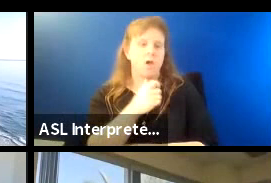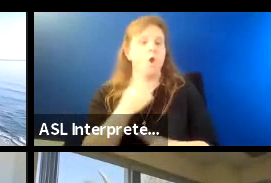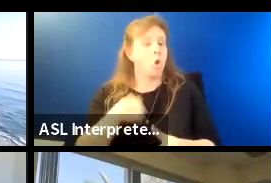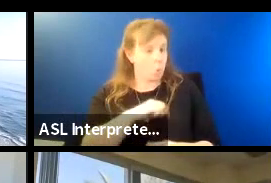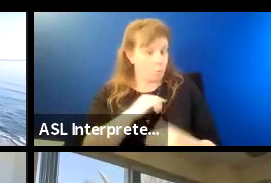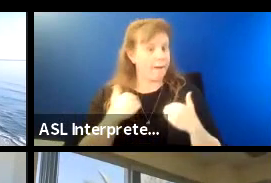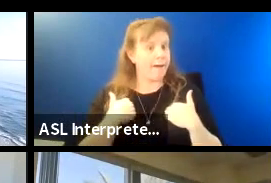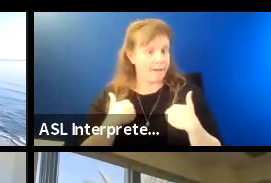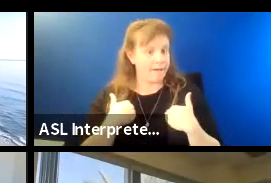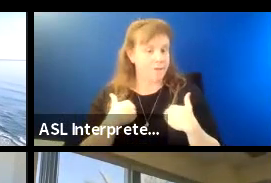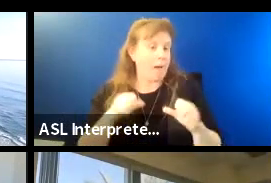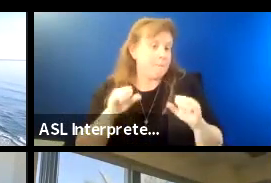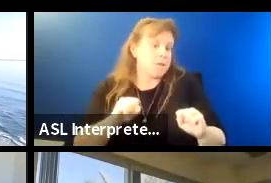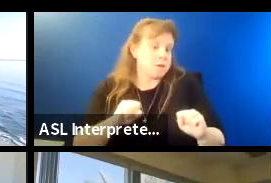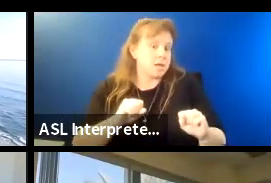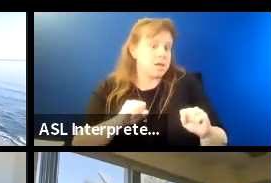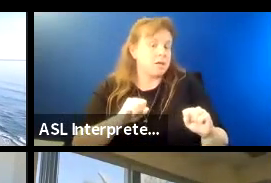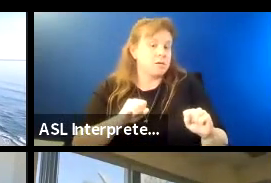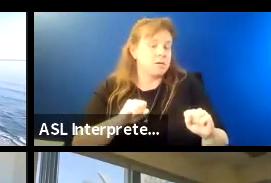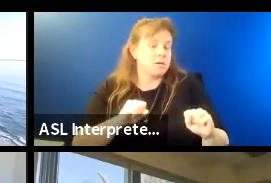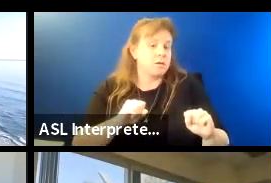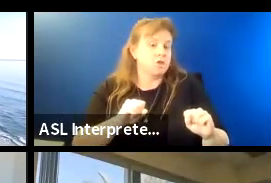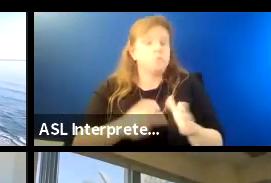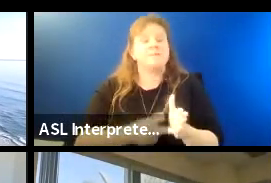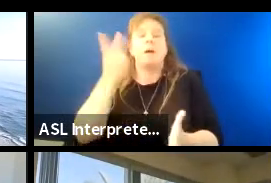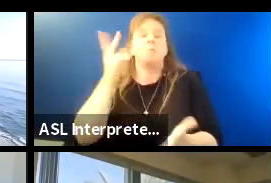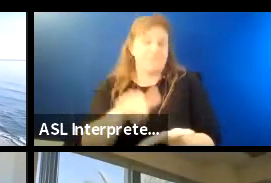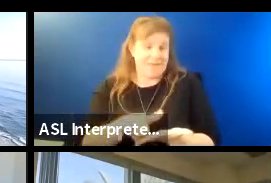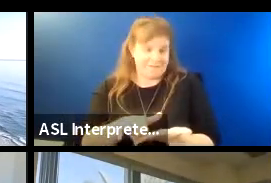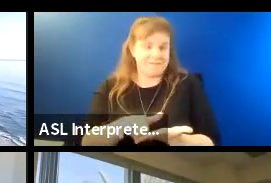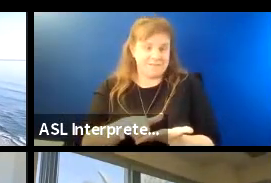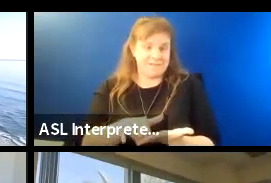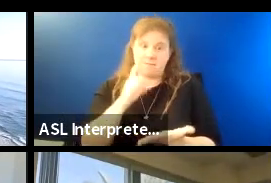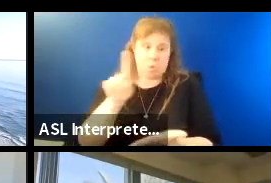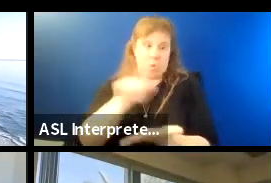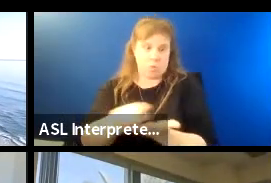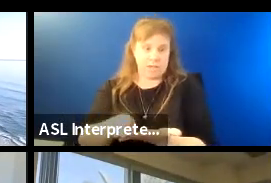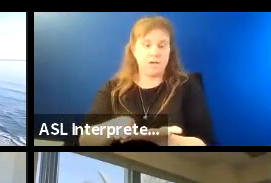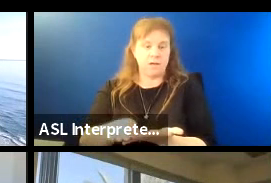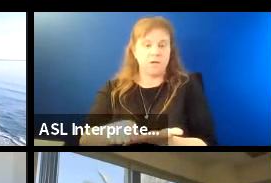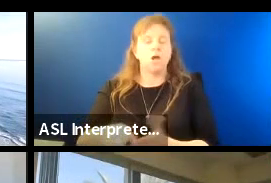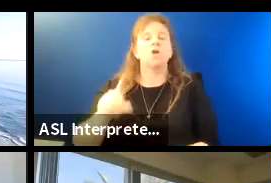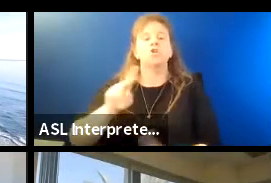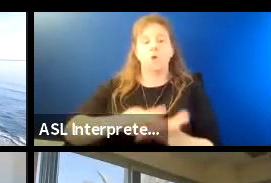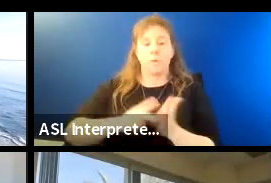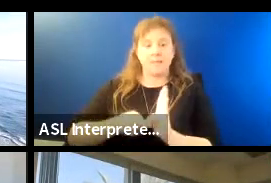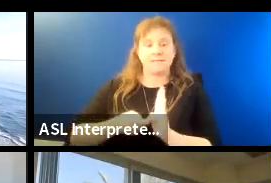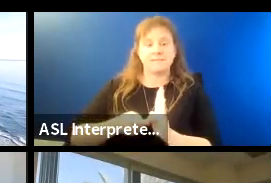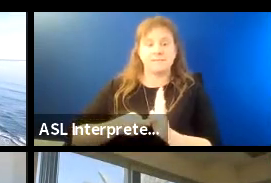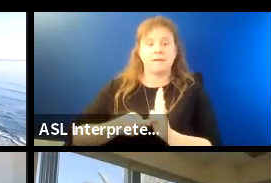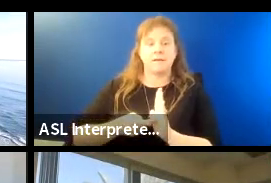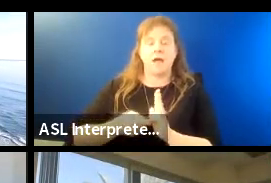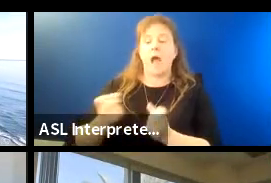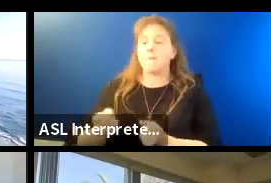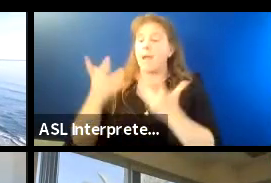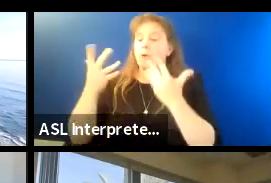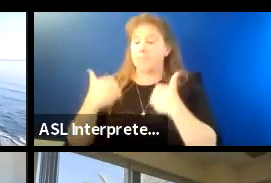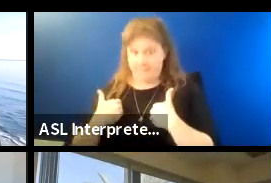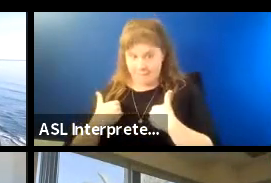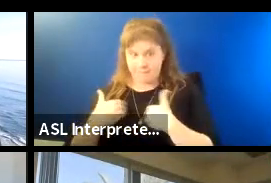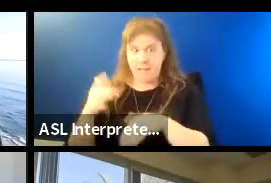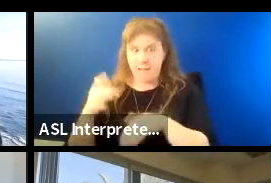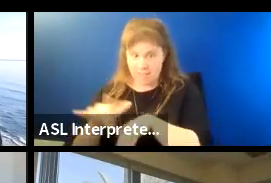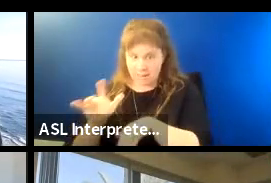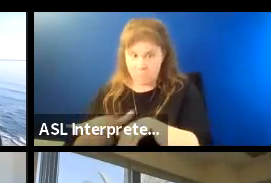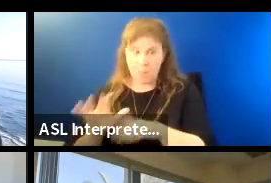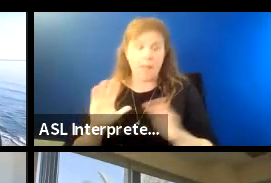capacity. We have capacity to do at least double that in a week. But so supply-wise and capacity-wise, I mean, we theoretically, if every 12 to